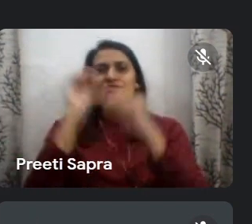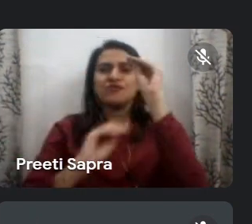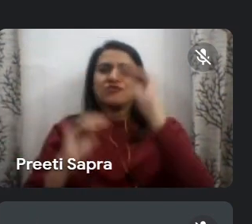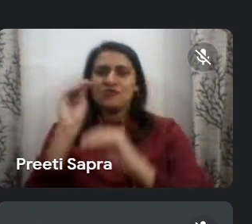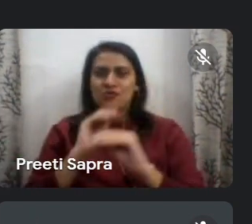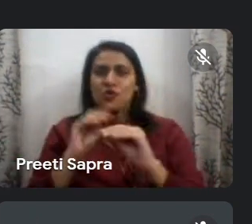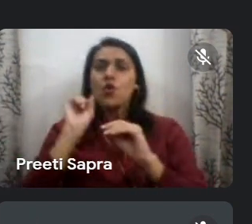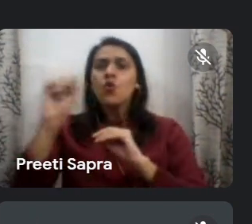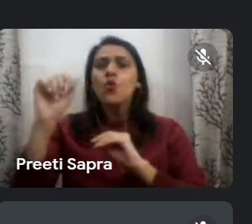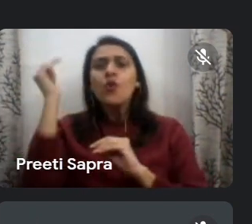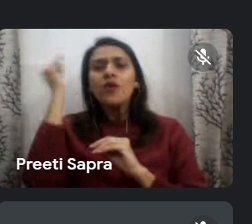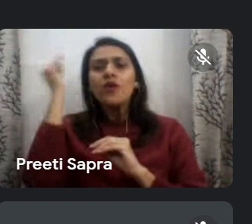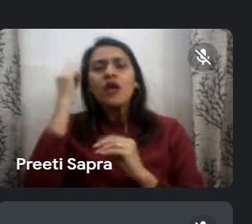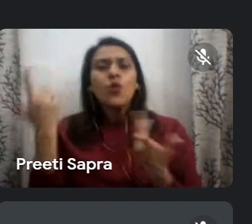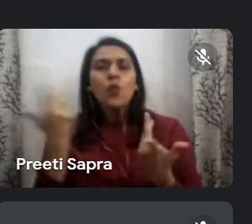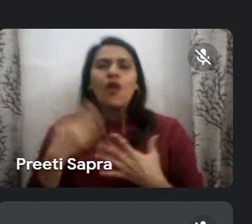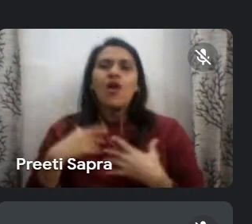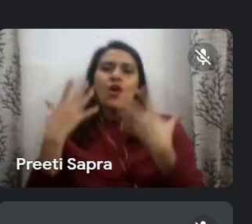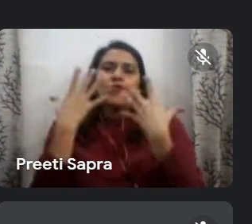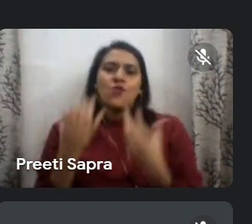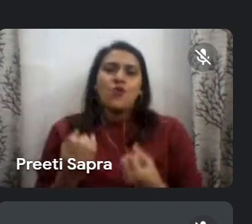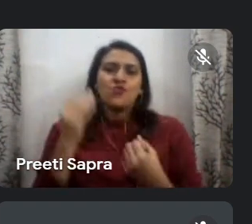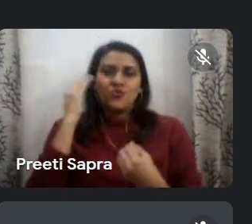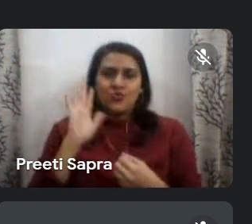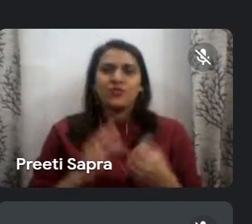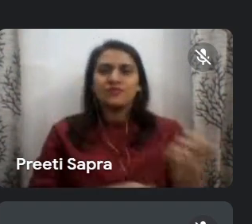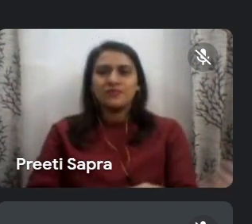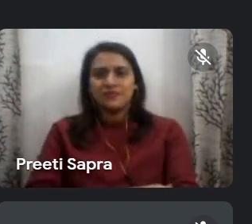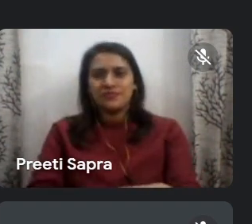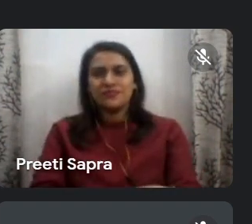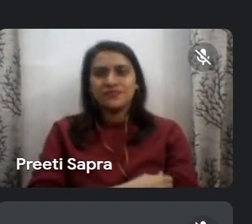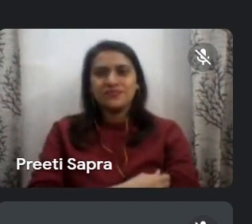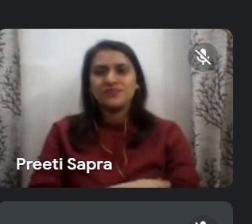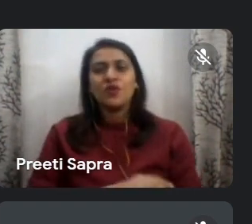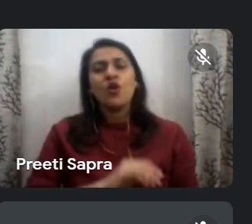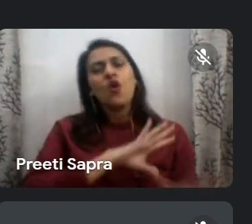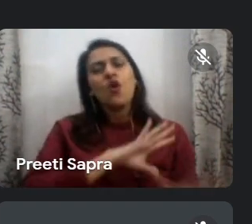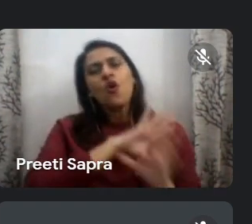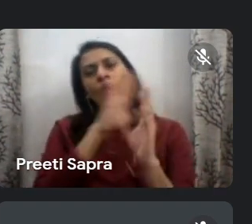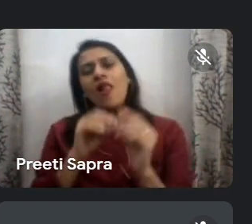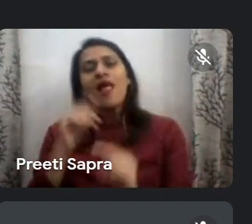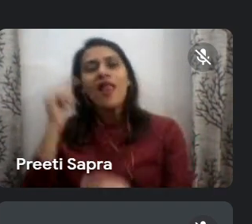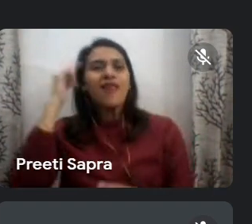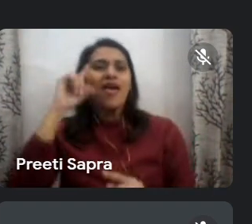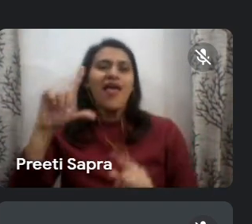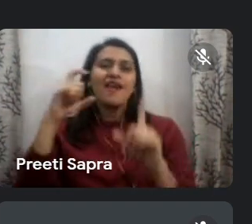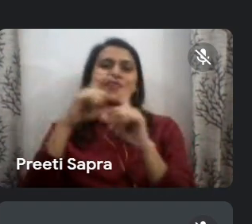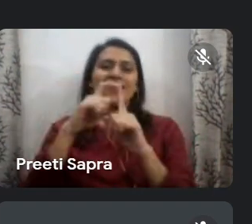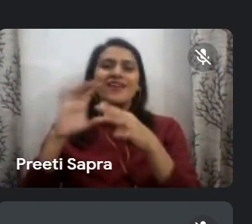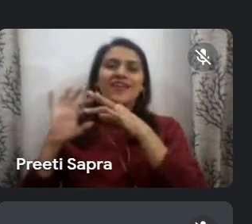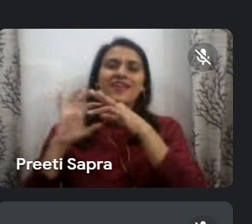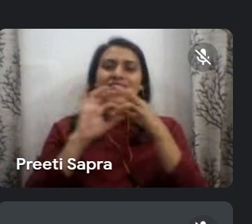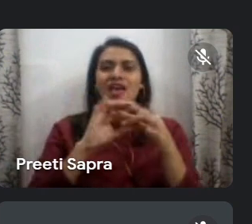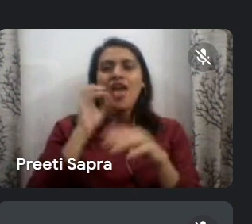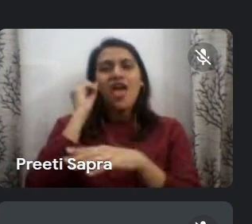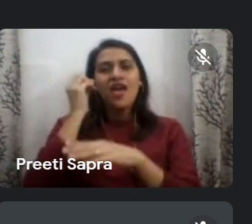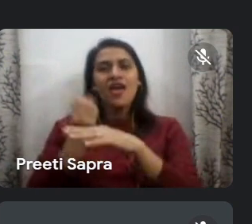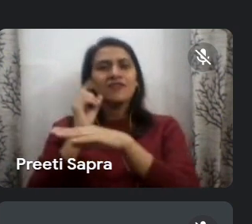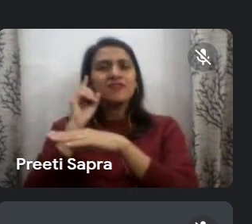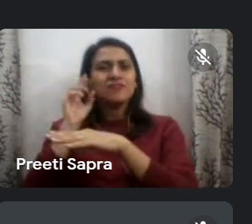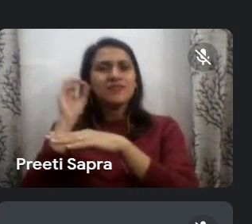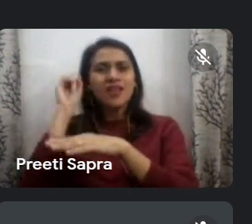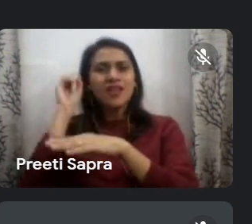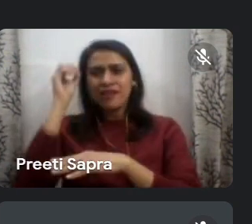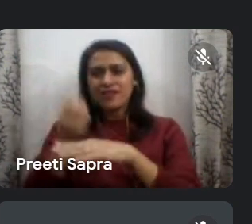well. This is absolutely amazing. So, although we spoke about learning disability, advocacy, we also have to